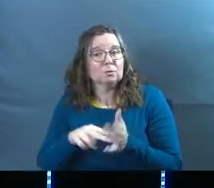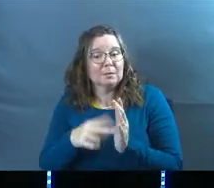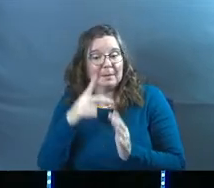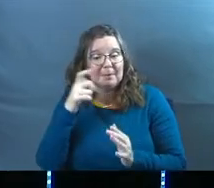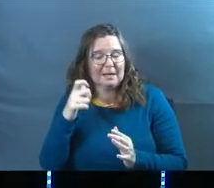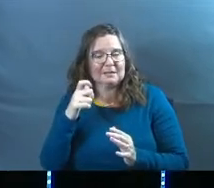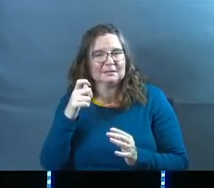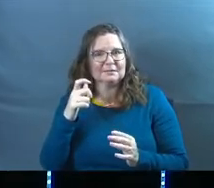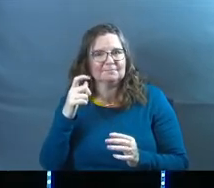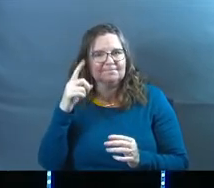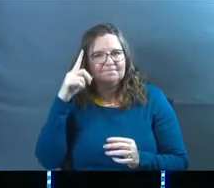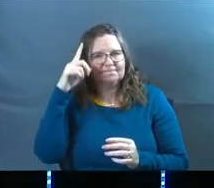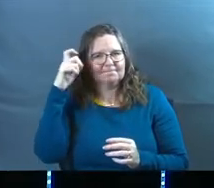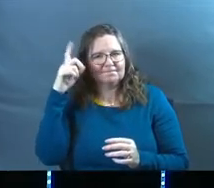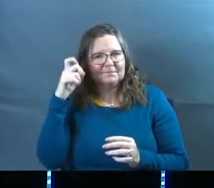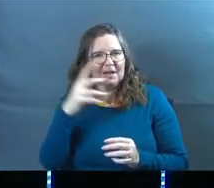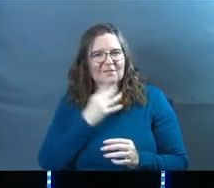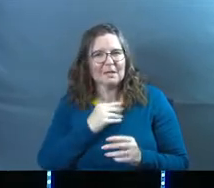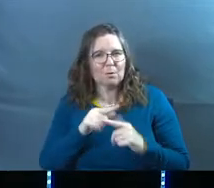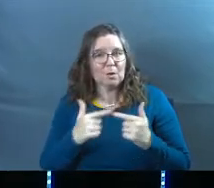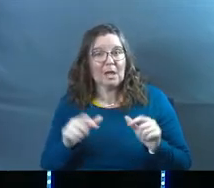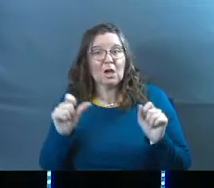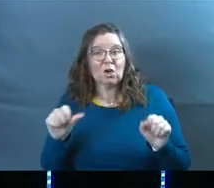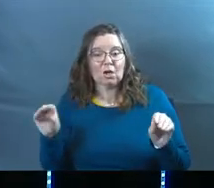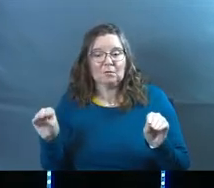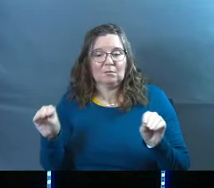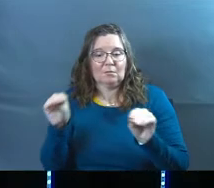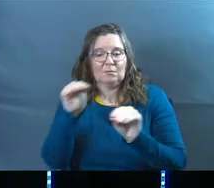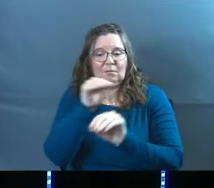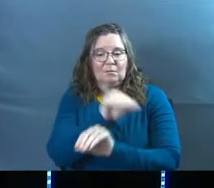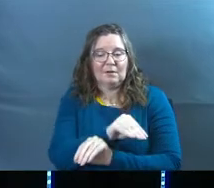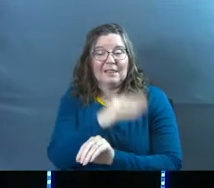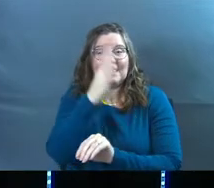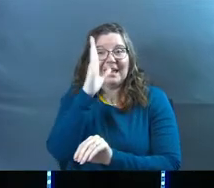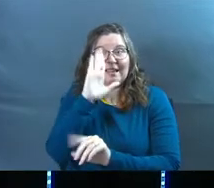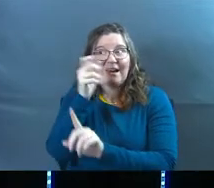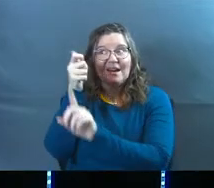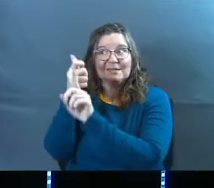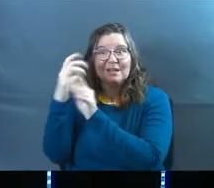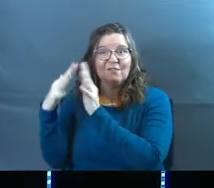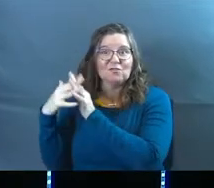because of the mysteriousness of the Hebrew language, it could mean that God wrestles with him.